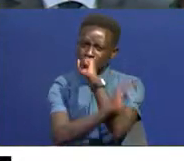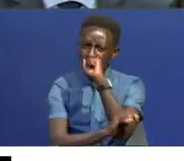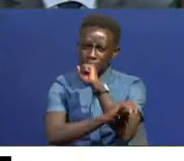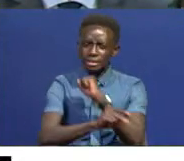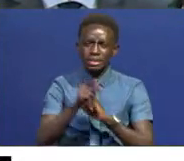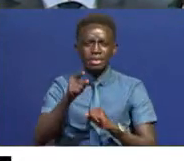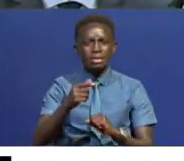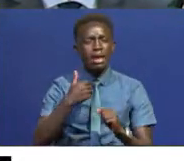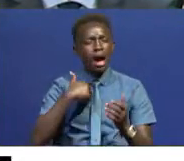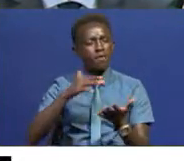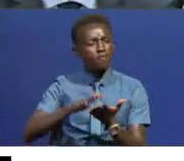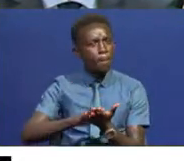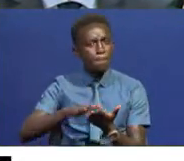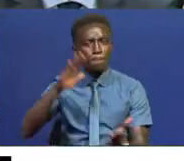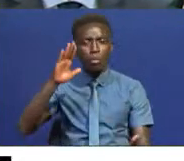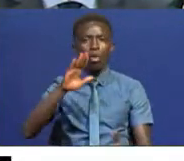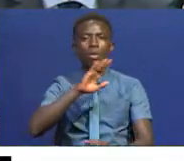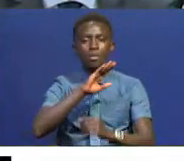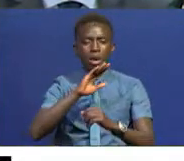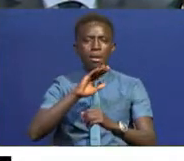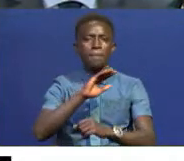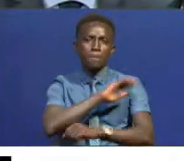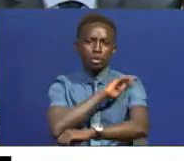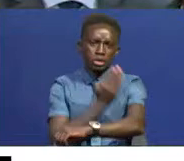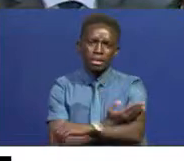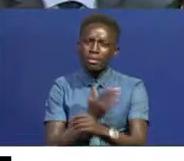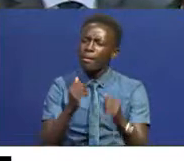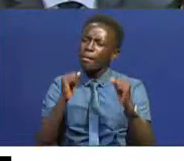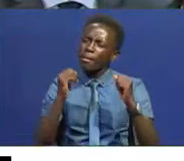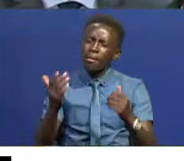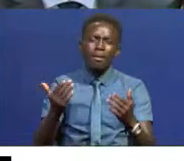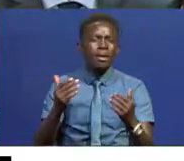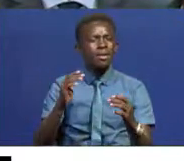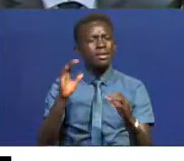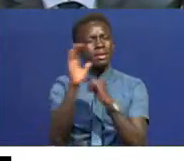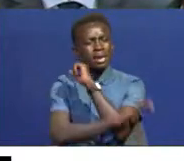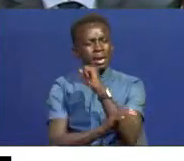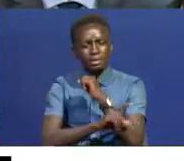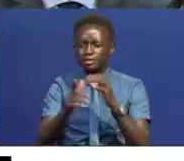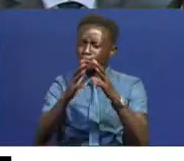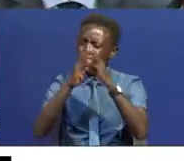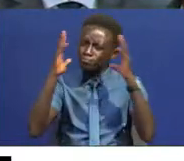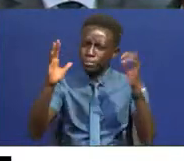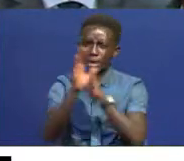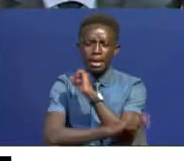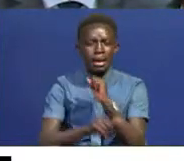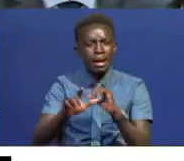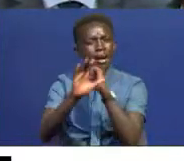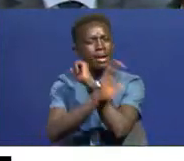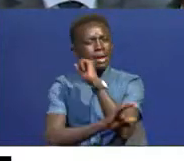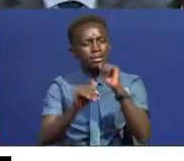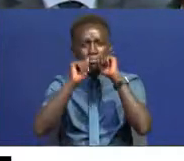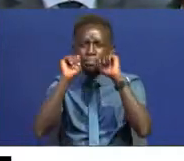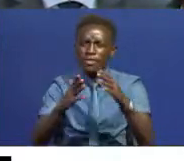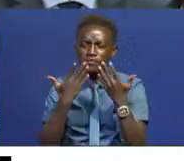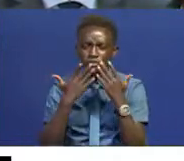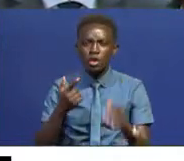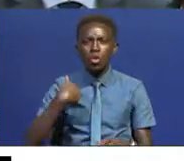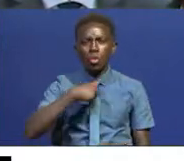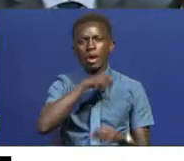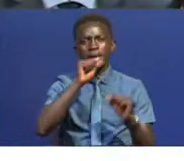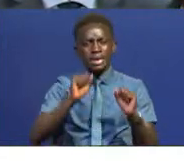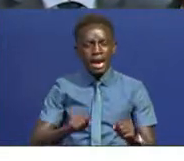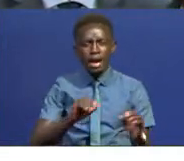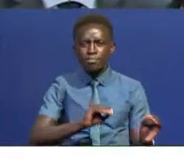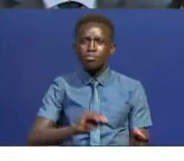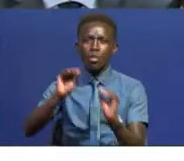potential. This country is a great country. This country is a blessed country. We can take Kenya to the next level